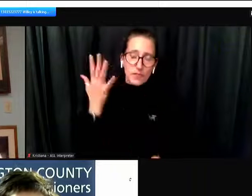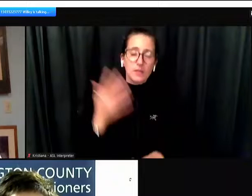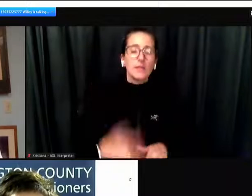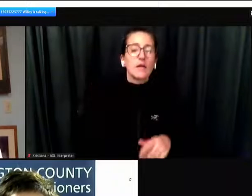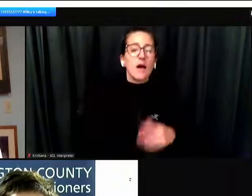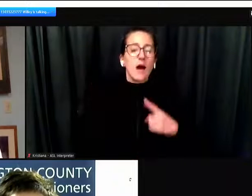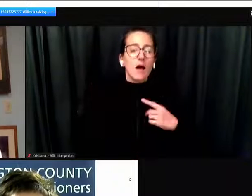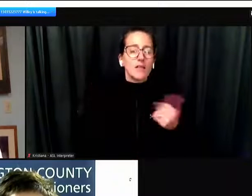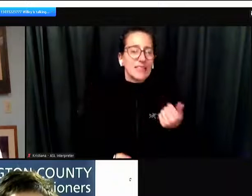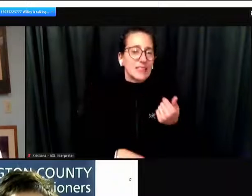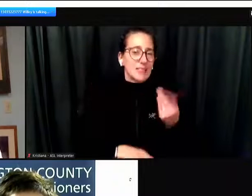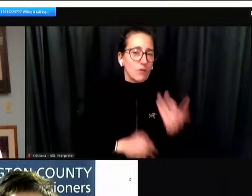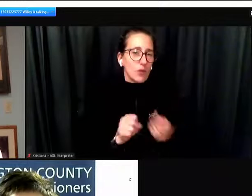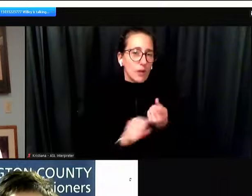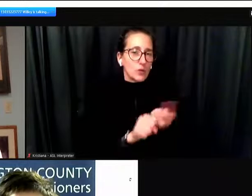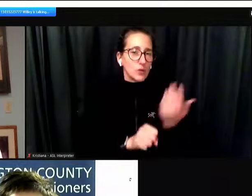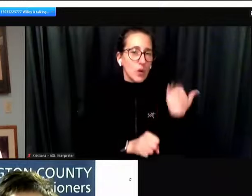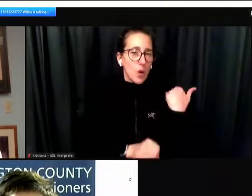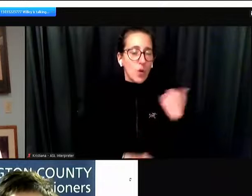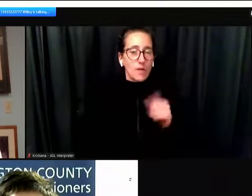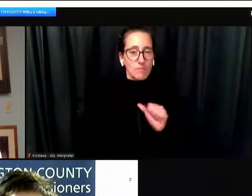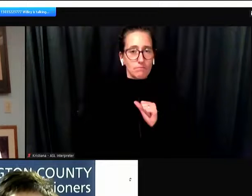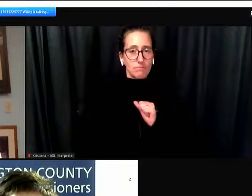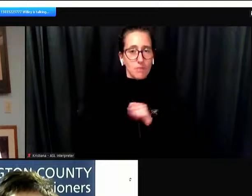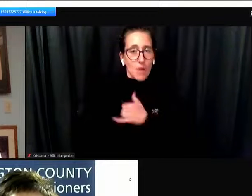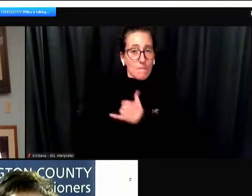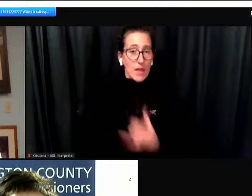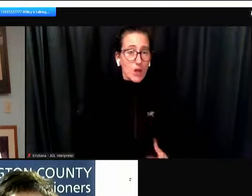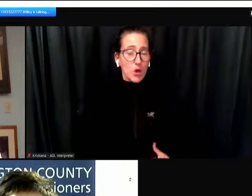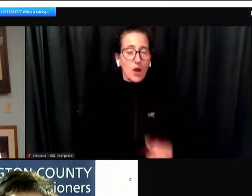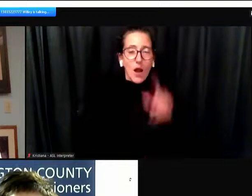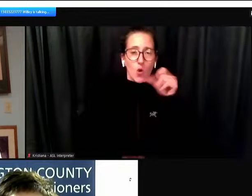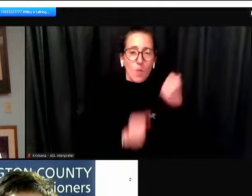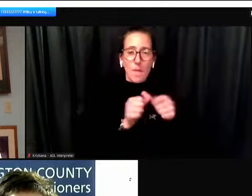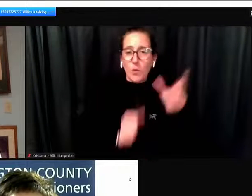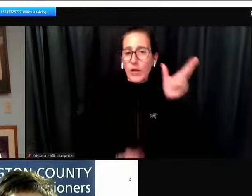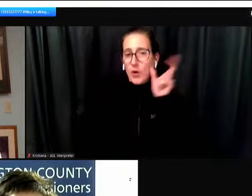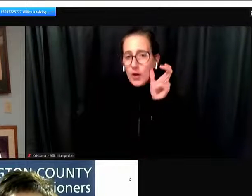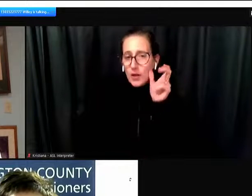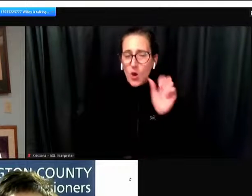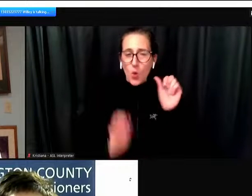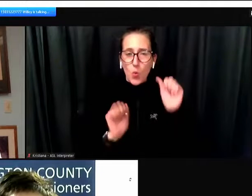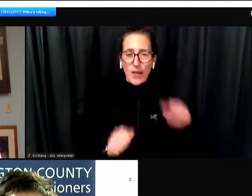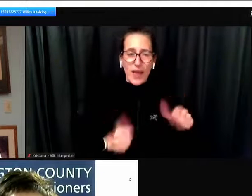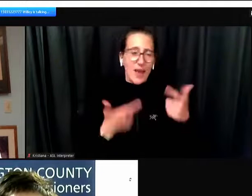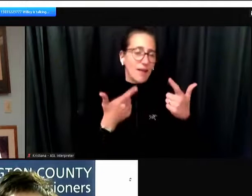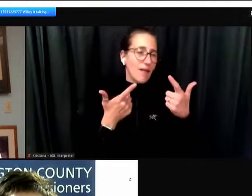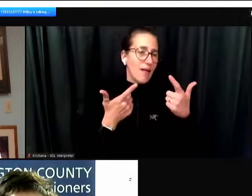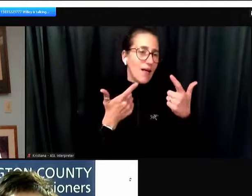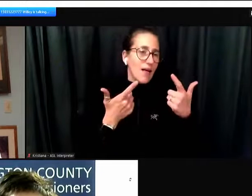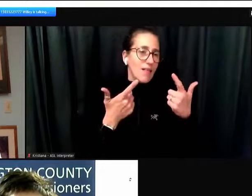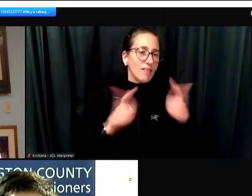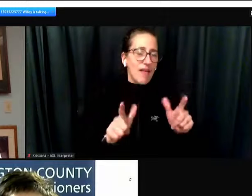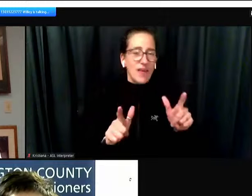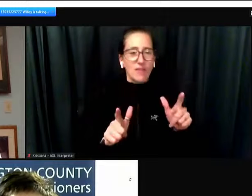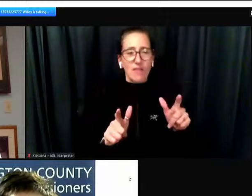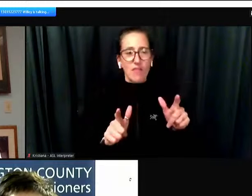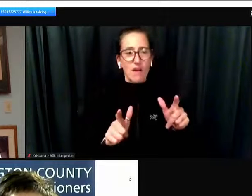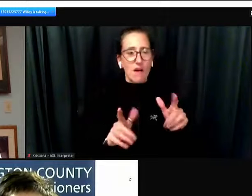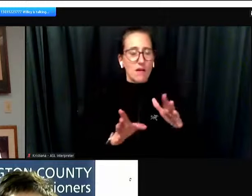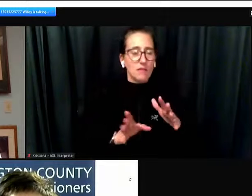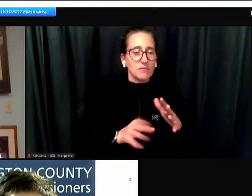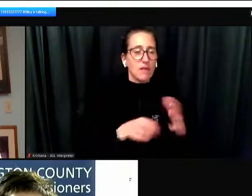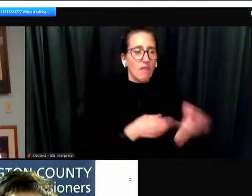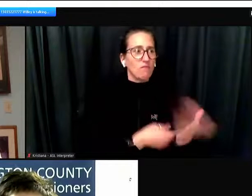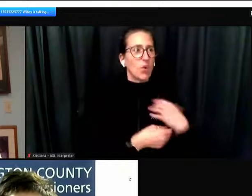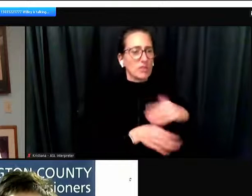it was, we can't let the tyranny of the or get in the way of and. And what that means is we are not going to be